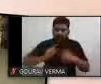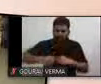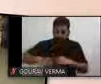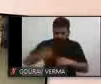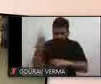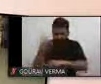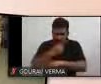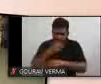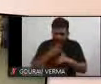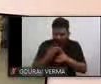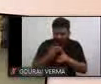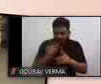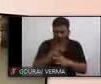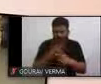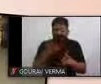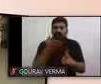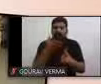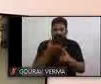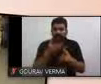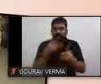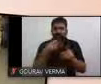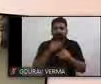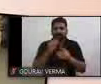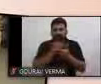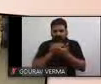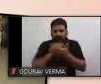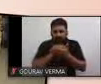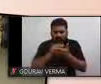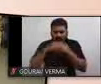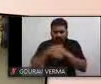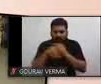So I think it's the soap inside that bag.